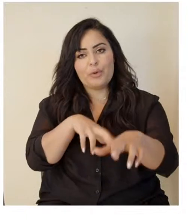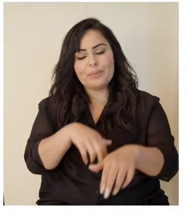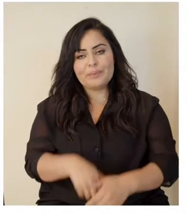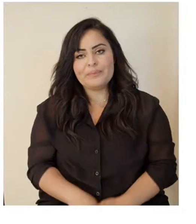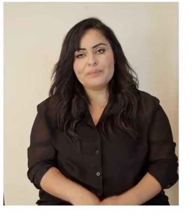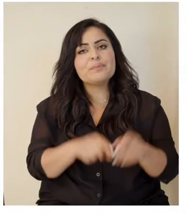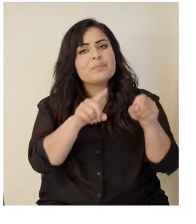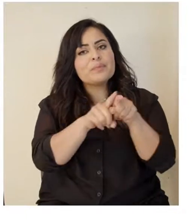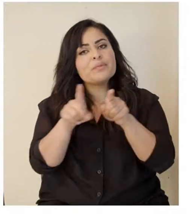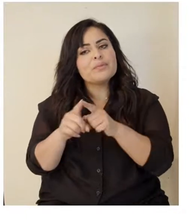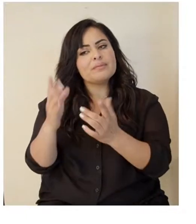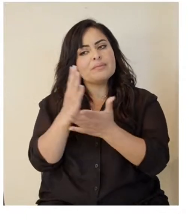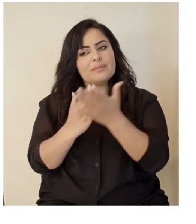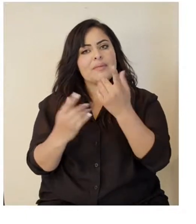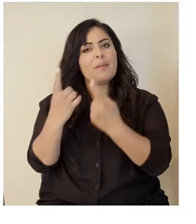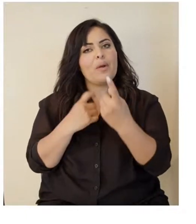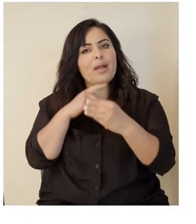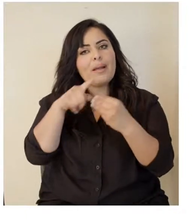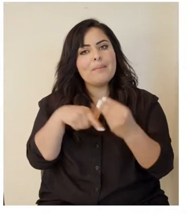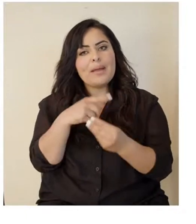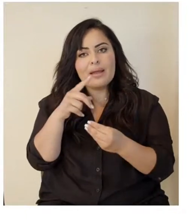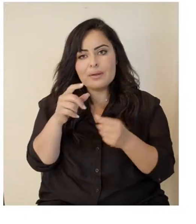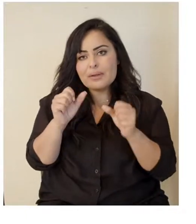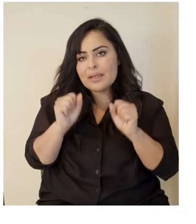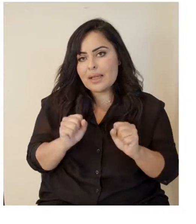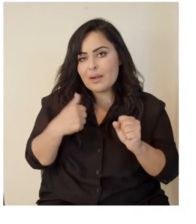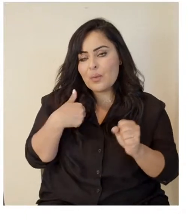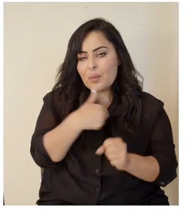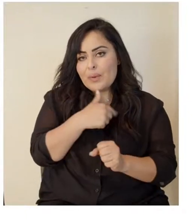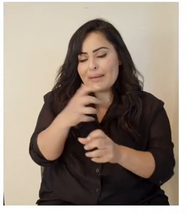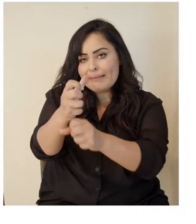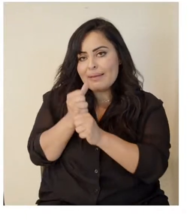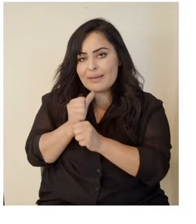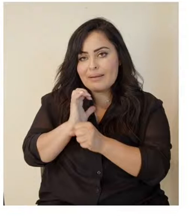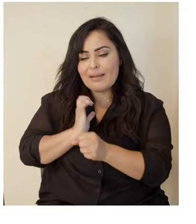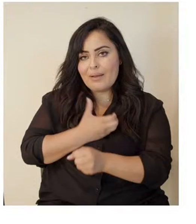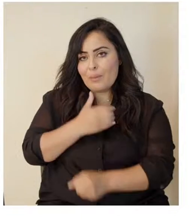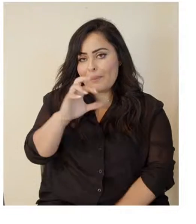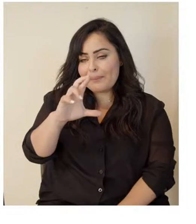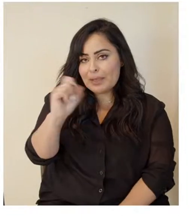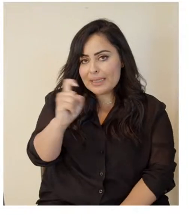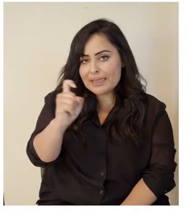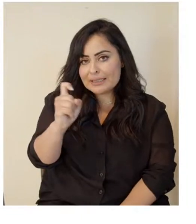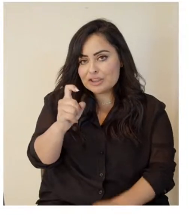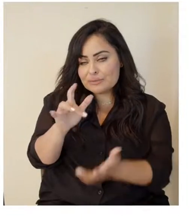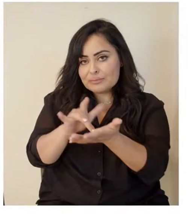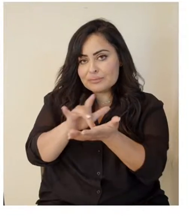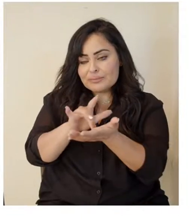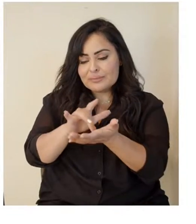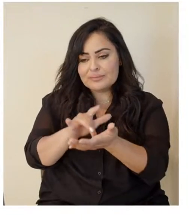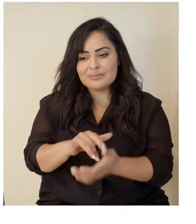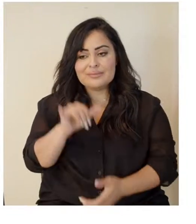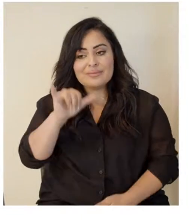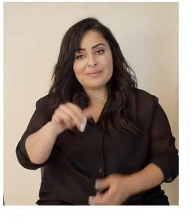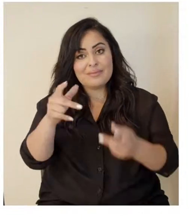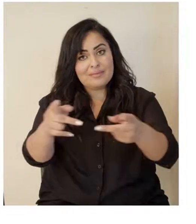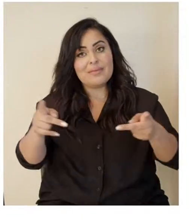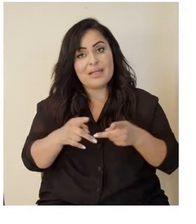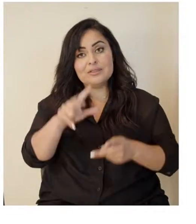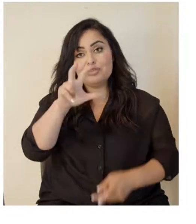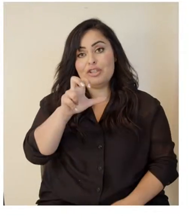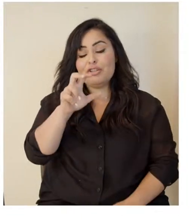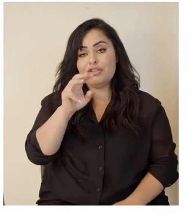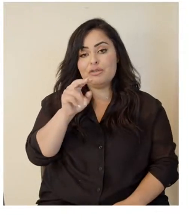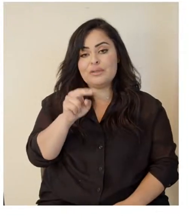also questions about whether or not people are able to retrieve medication. At this Civic Center at 300